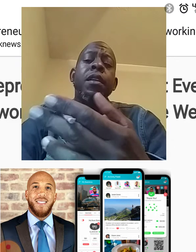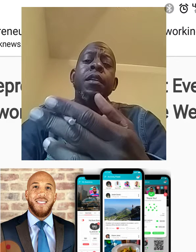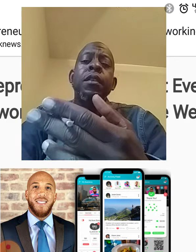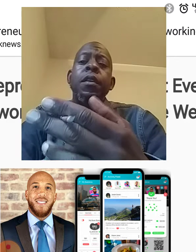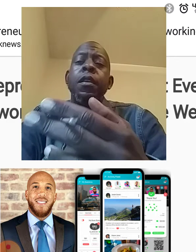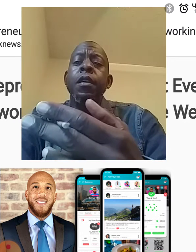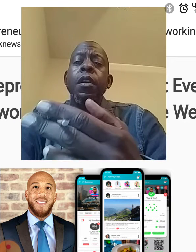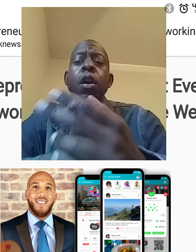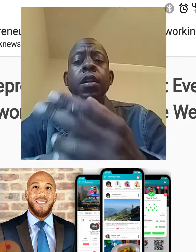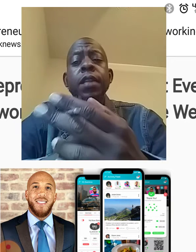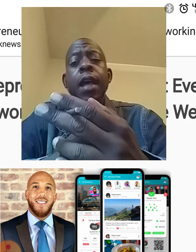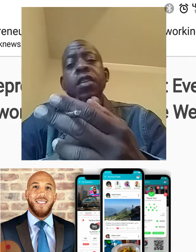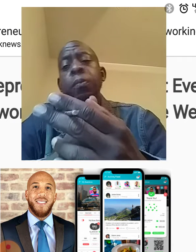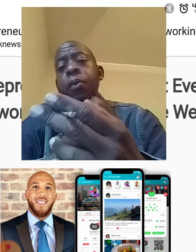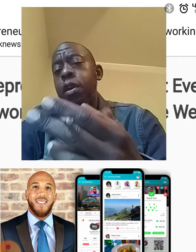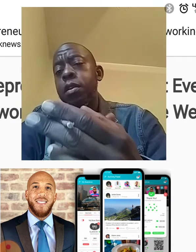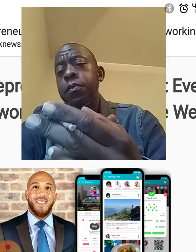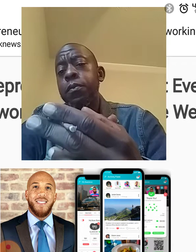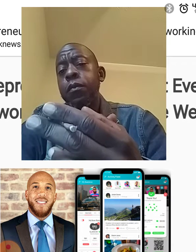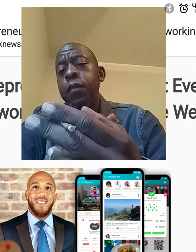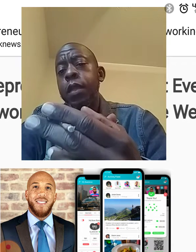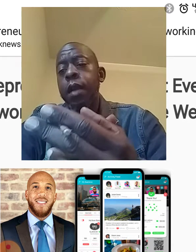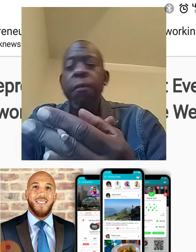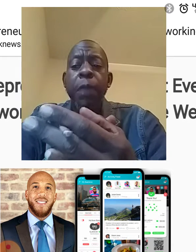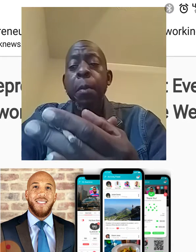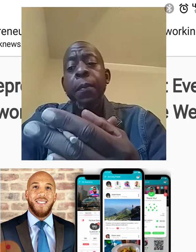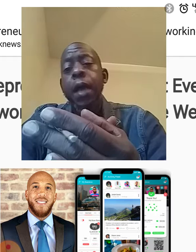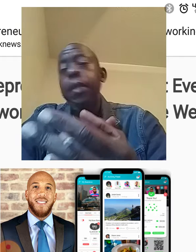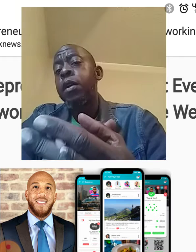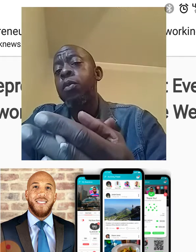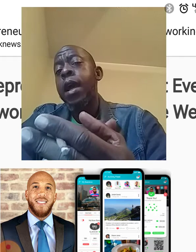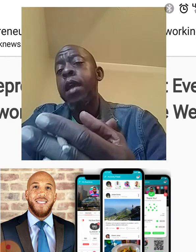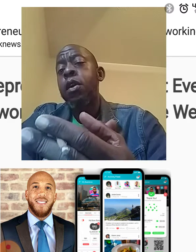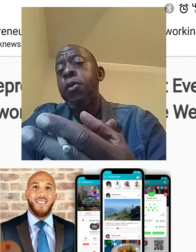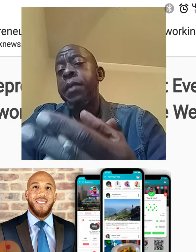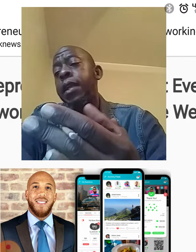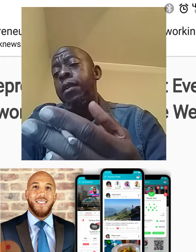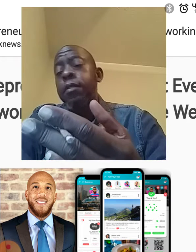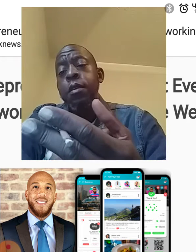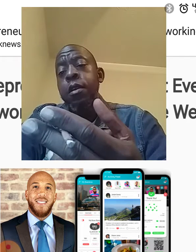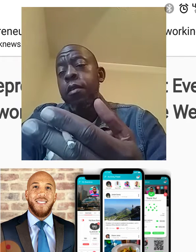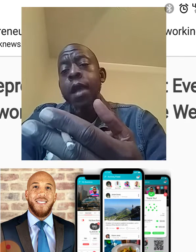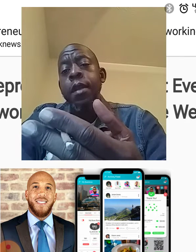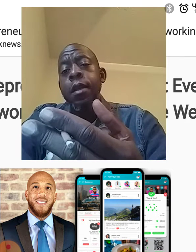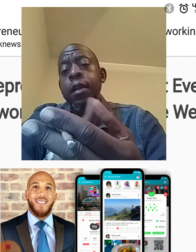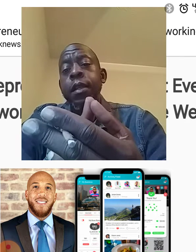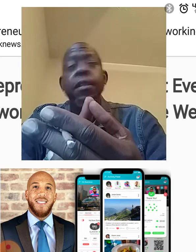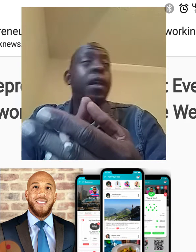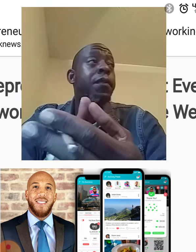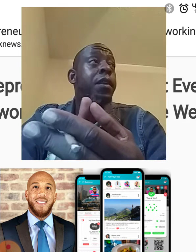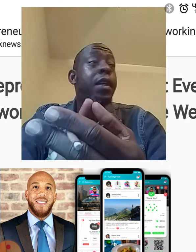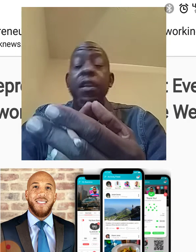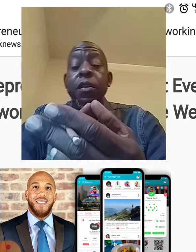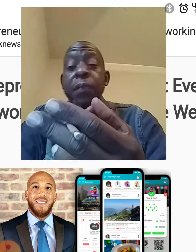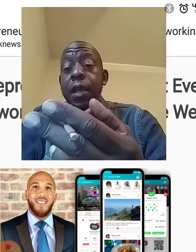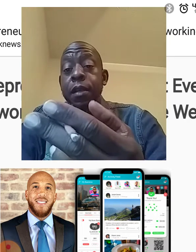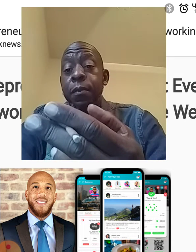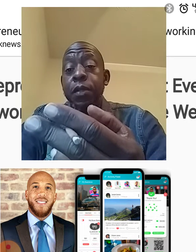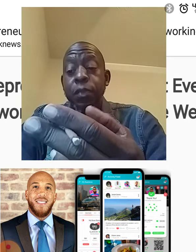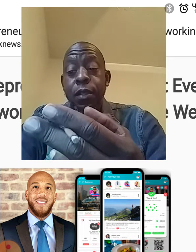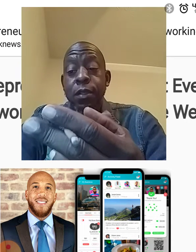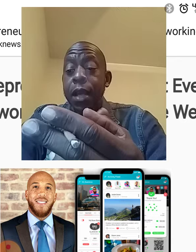definitely garners our support. I'm about to go download Bean right now, and this definitely ain't no